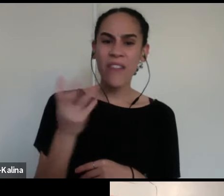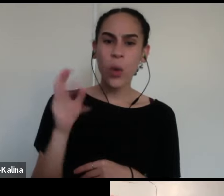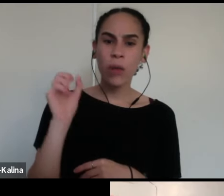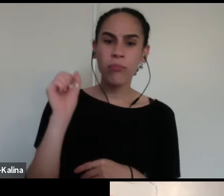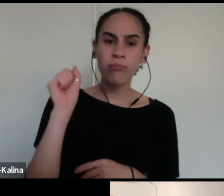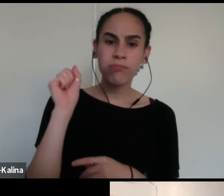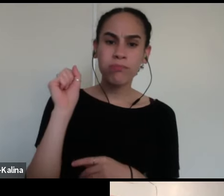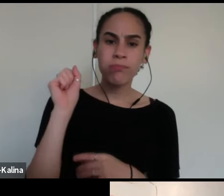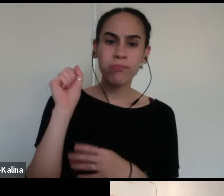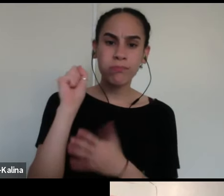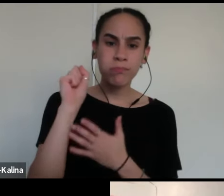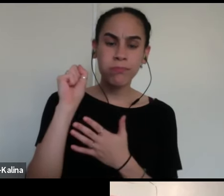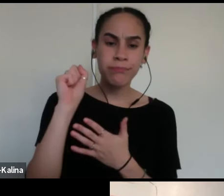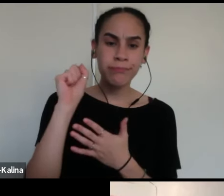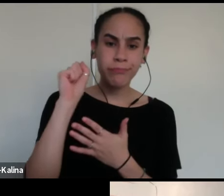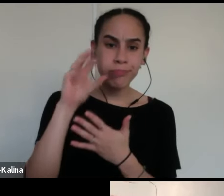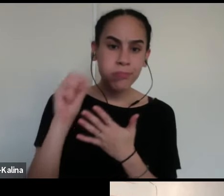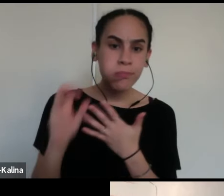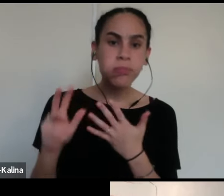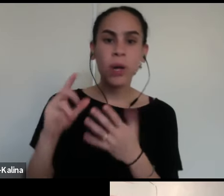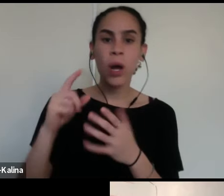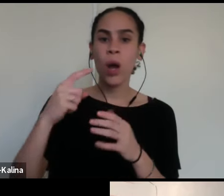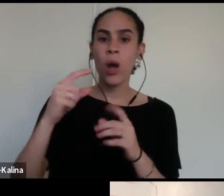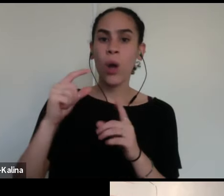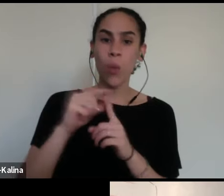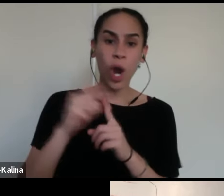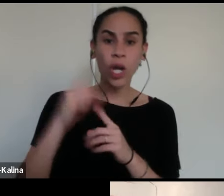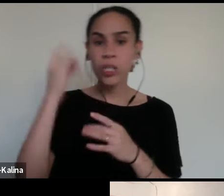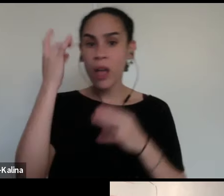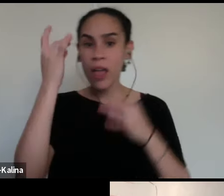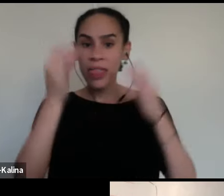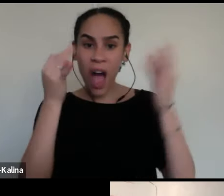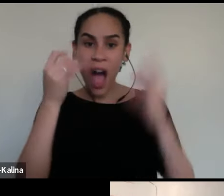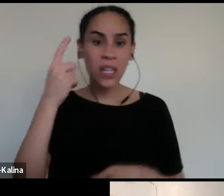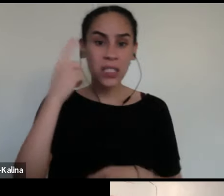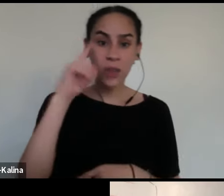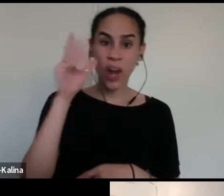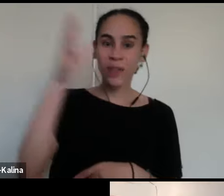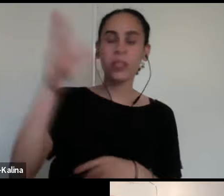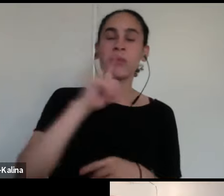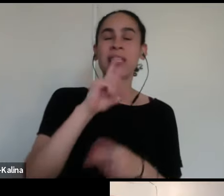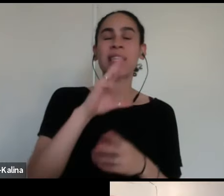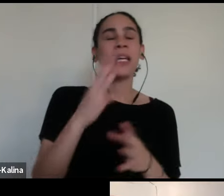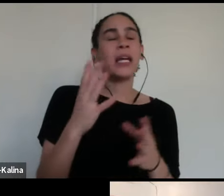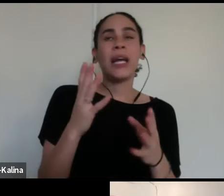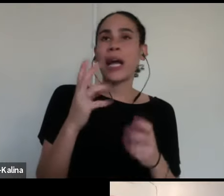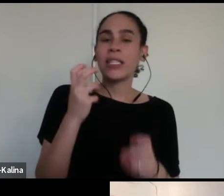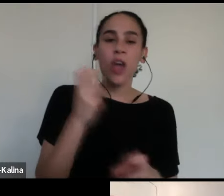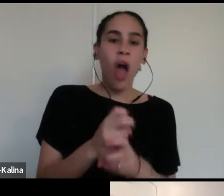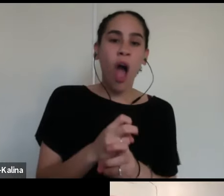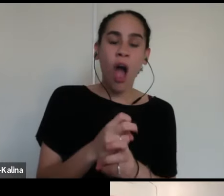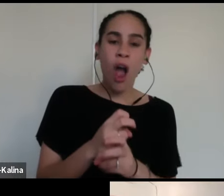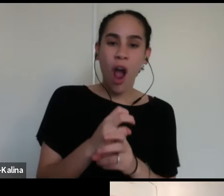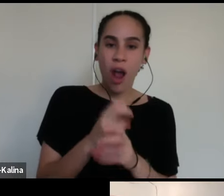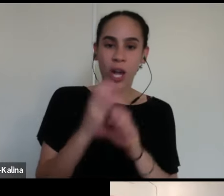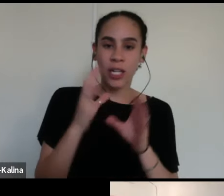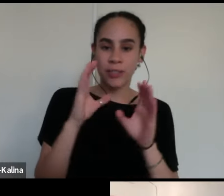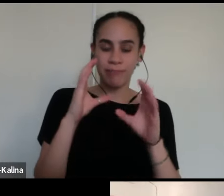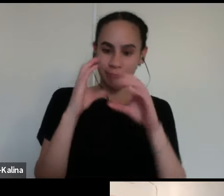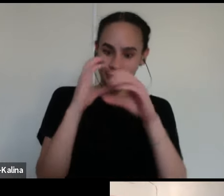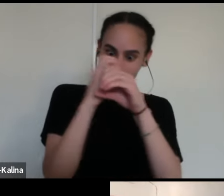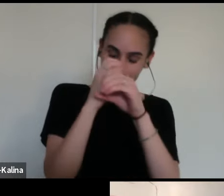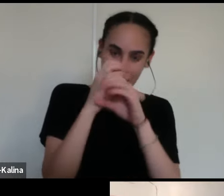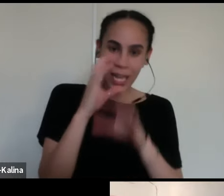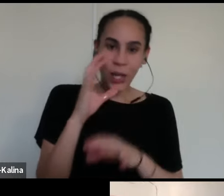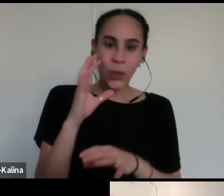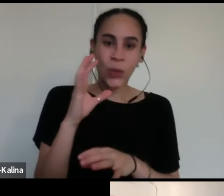or thoughts that you have thinking about the future? It's so hard to think, we're so stuck. I often find